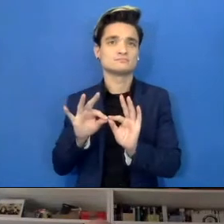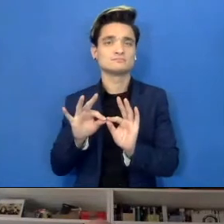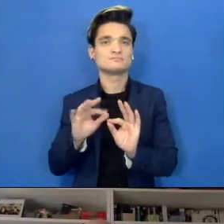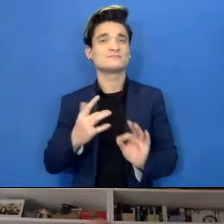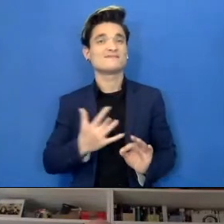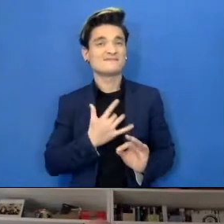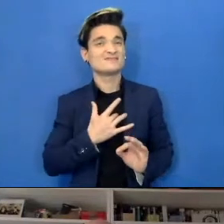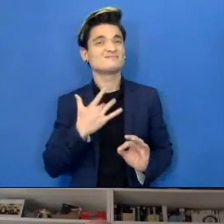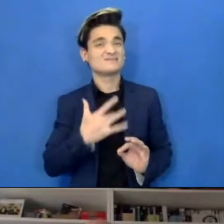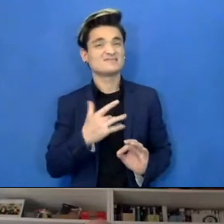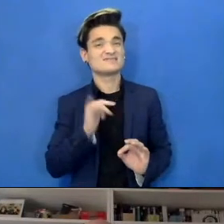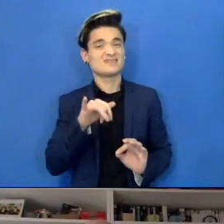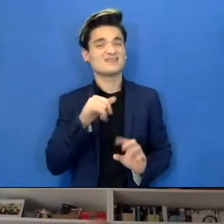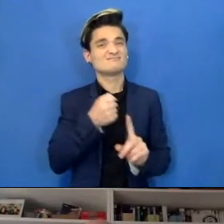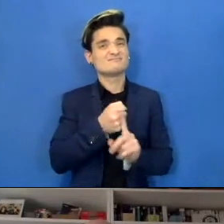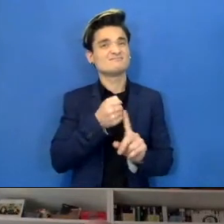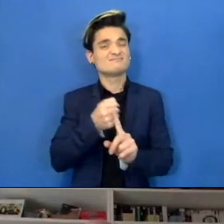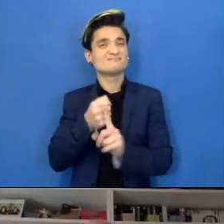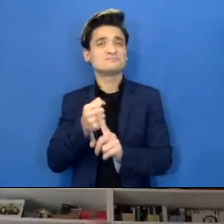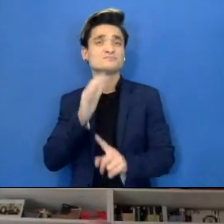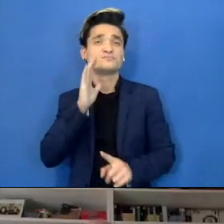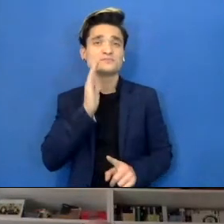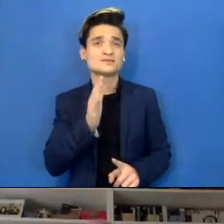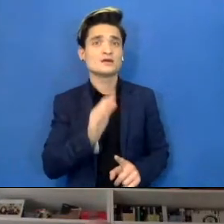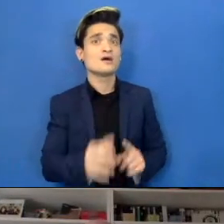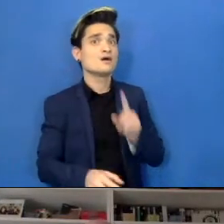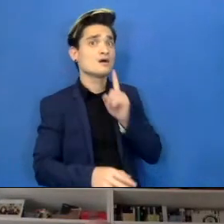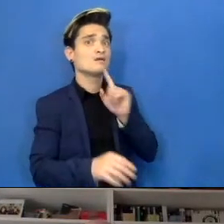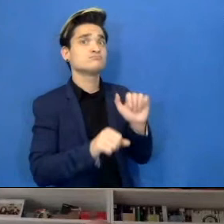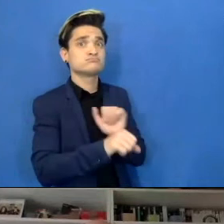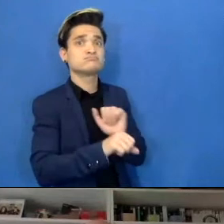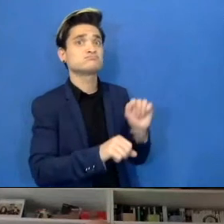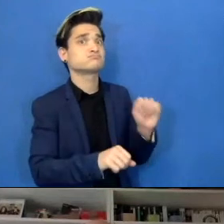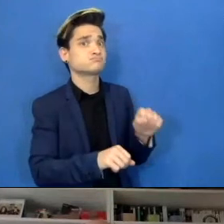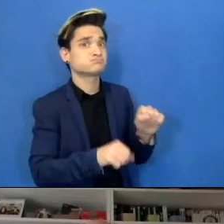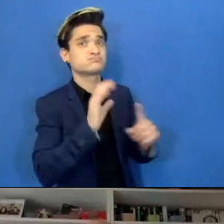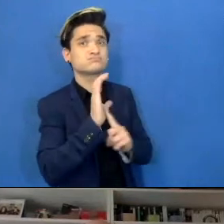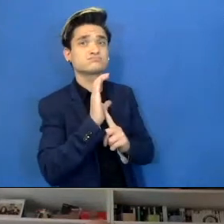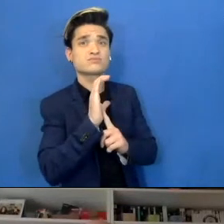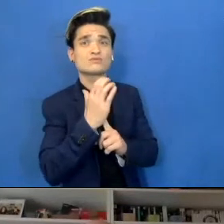Yes, absolutely. I think certain cultures it's harder to say no, but you could probably say more about that than me.